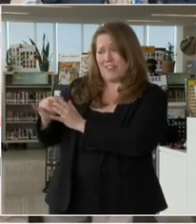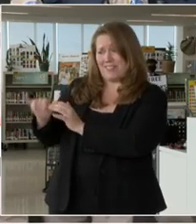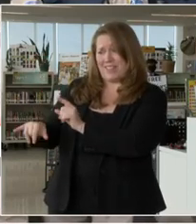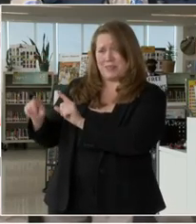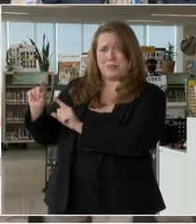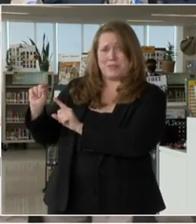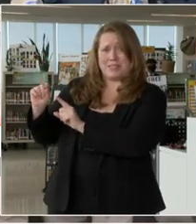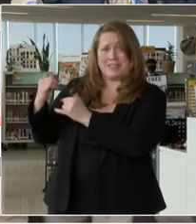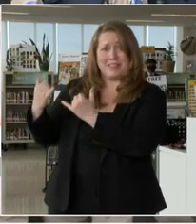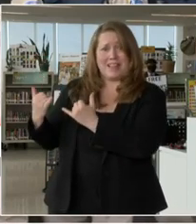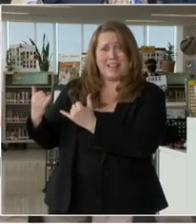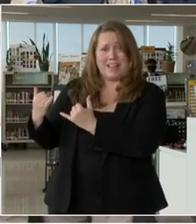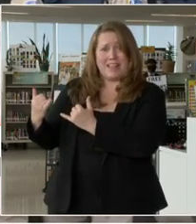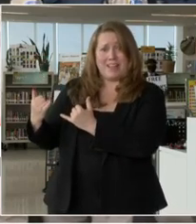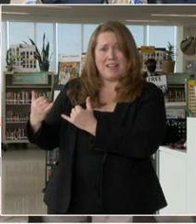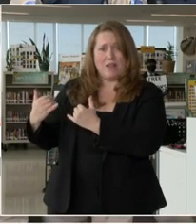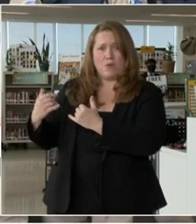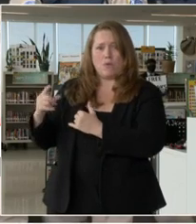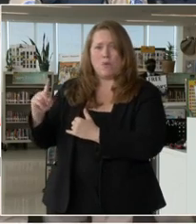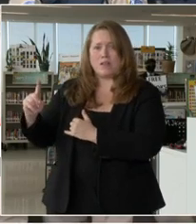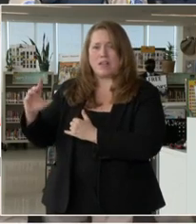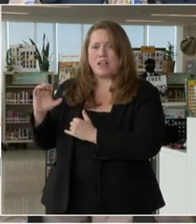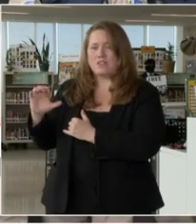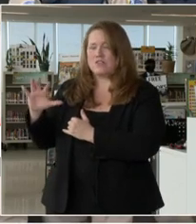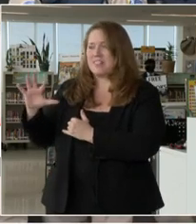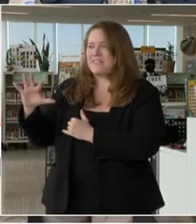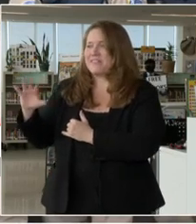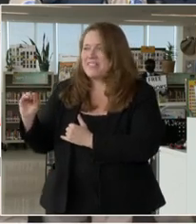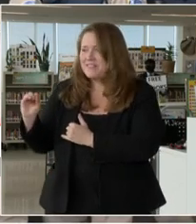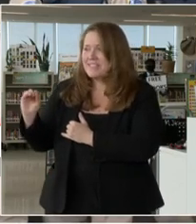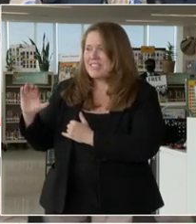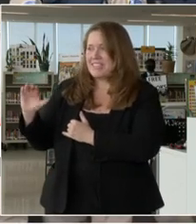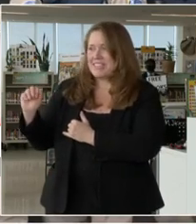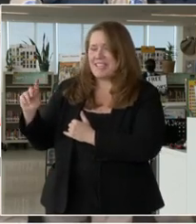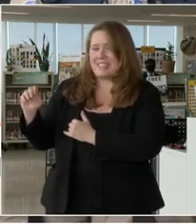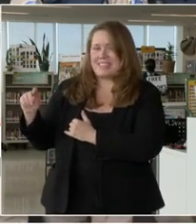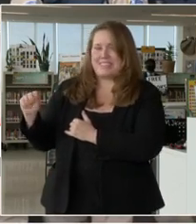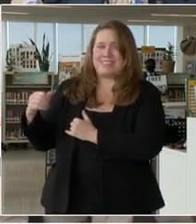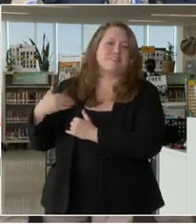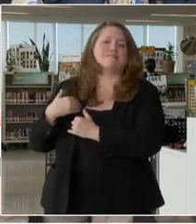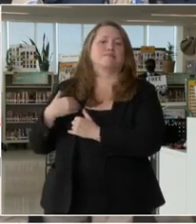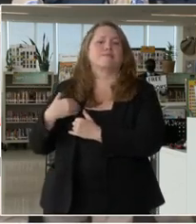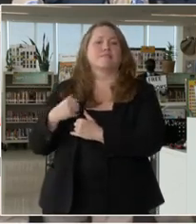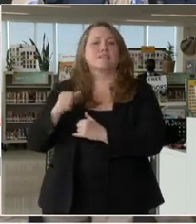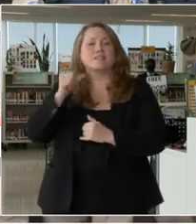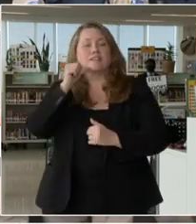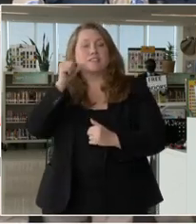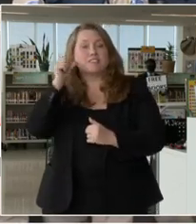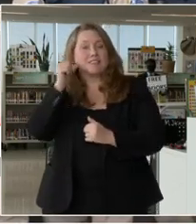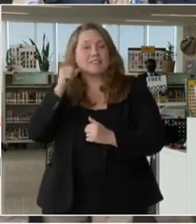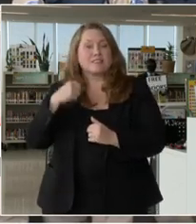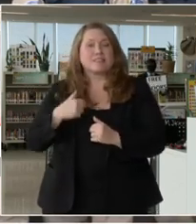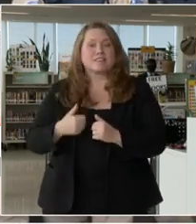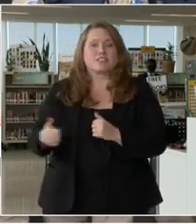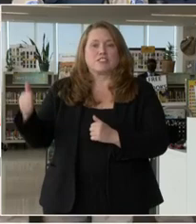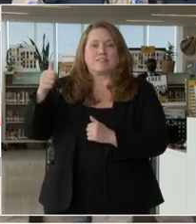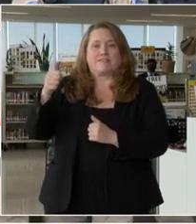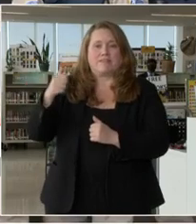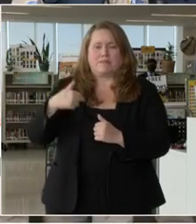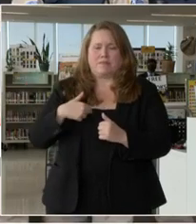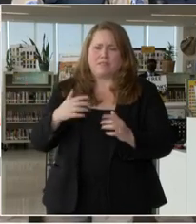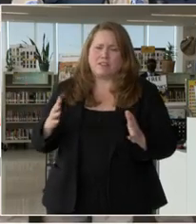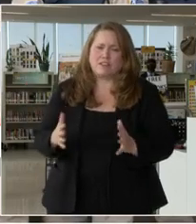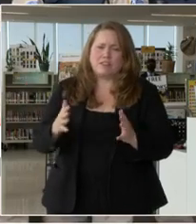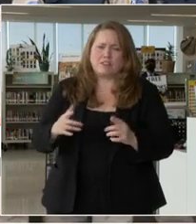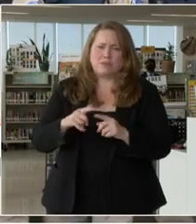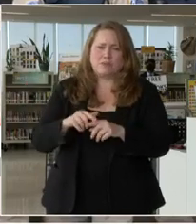this year we funded 150 cadets. And yesterday, the chief urged me to